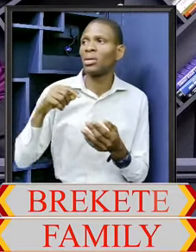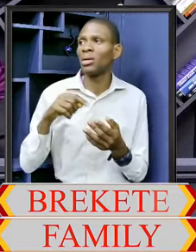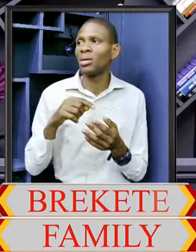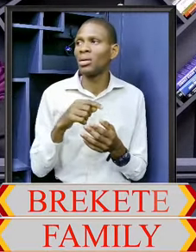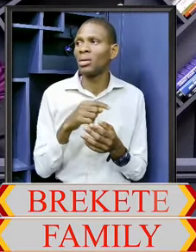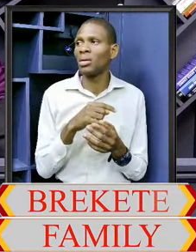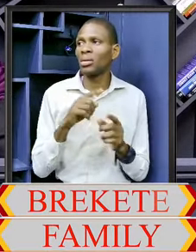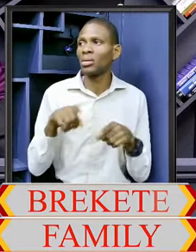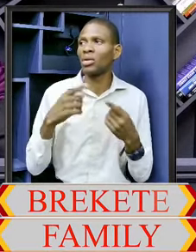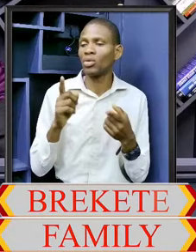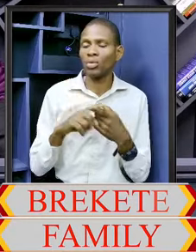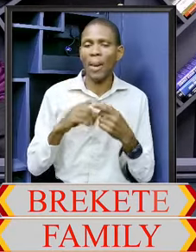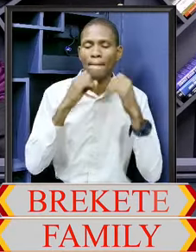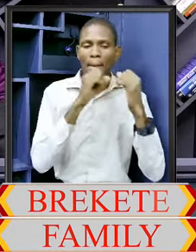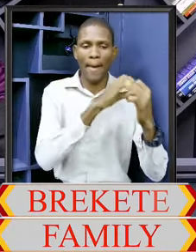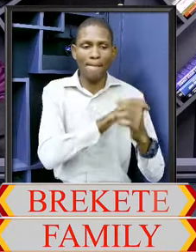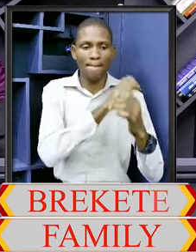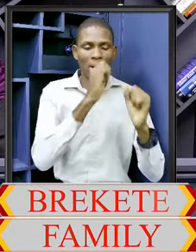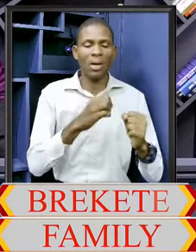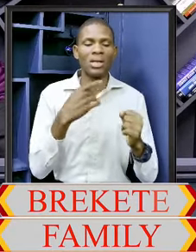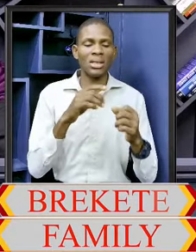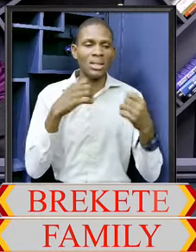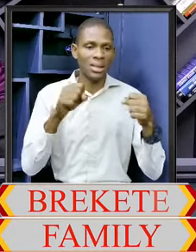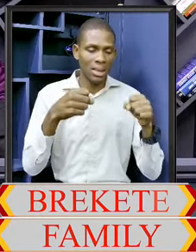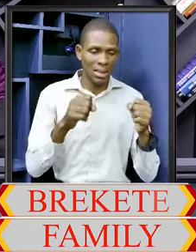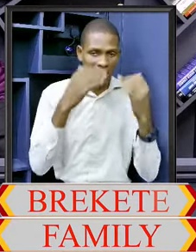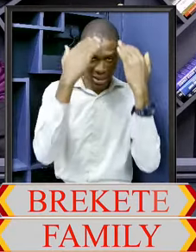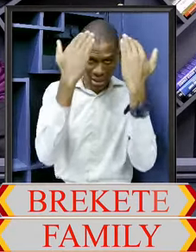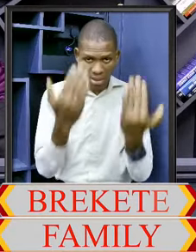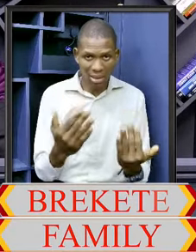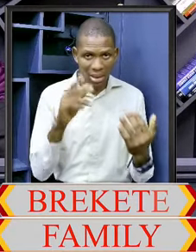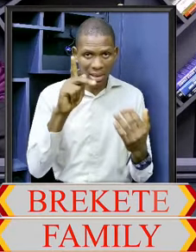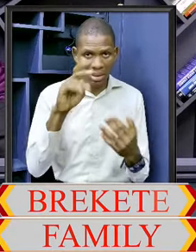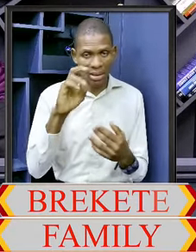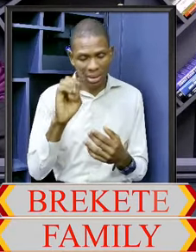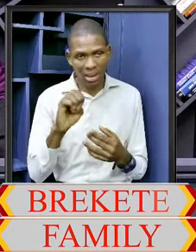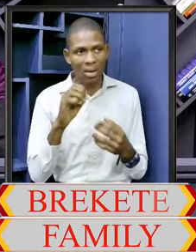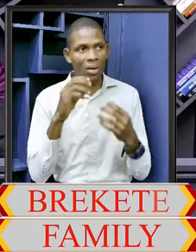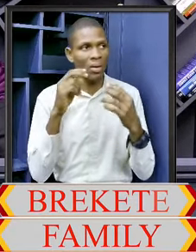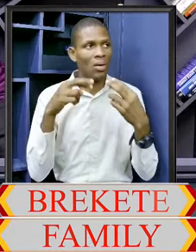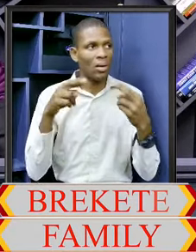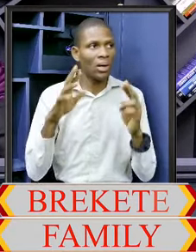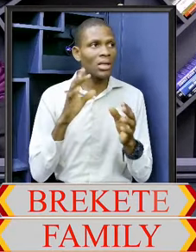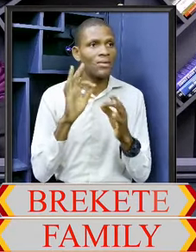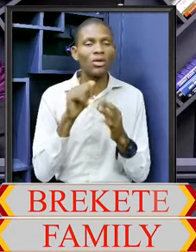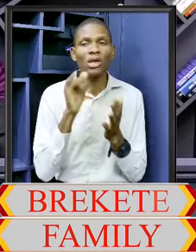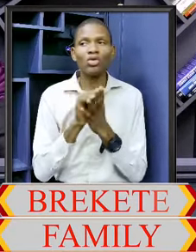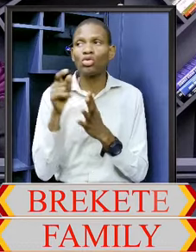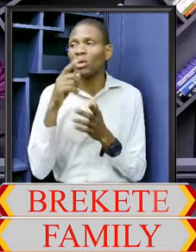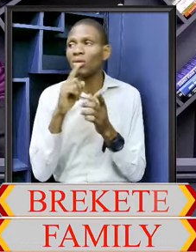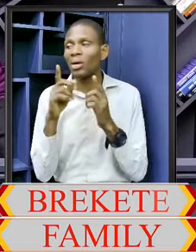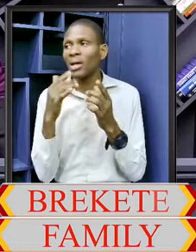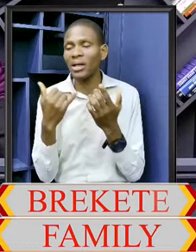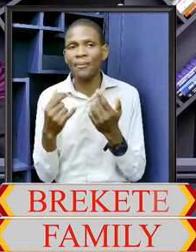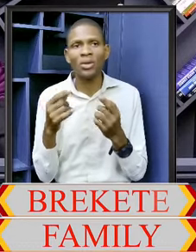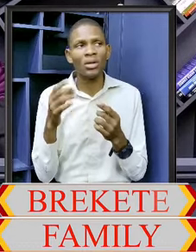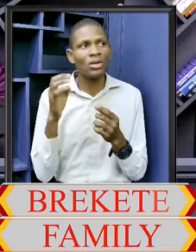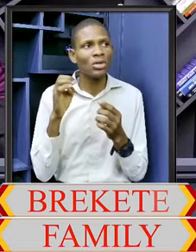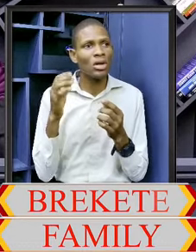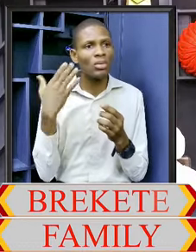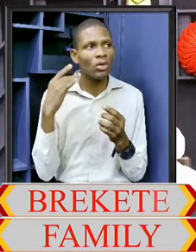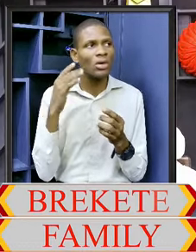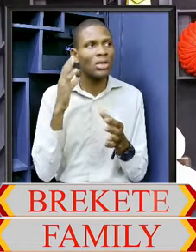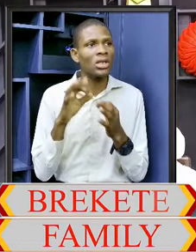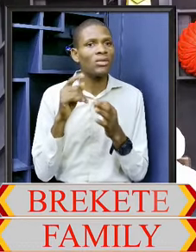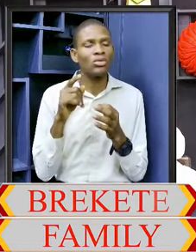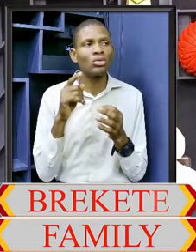are going to empower with KK, we are going to empower with Okada, we are going... When if I nobody say you, they talk like this. Do you know, even if before, if I see